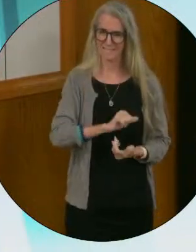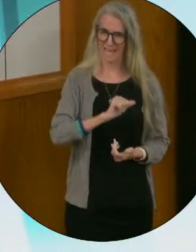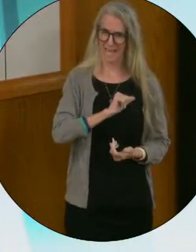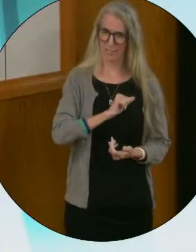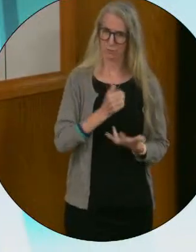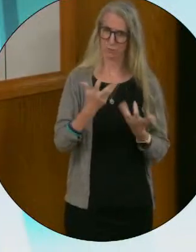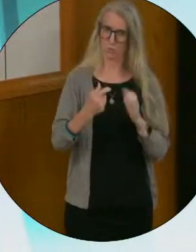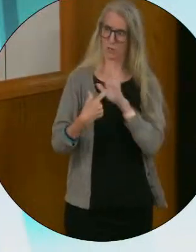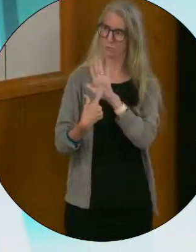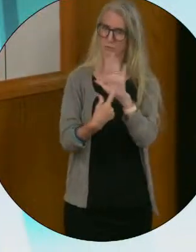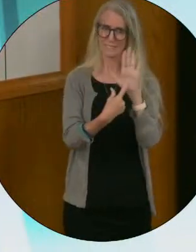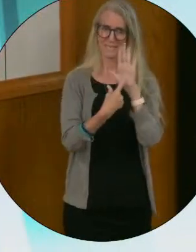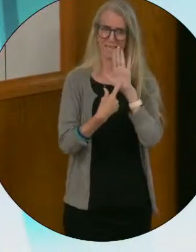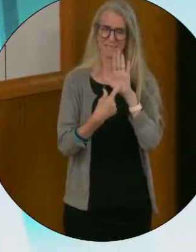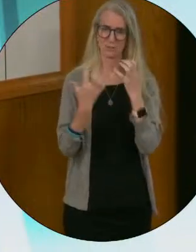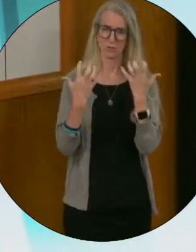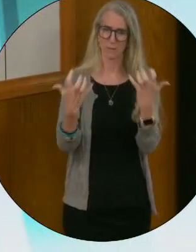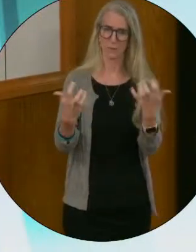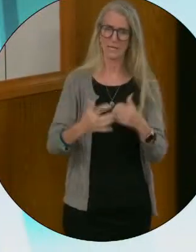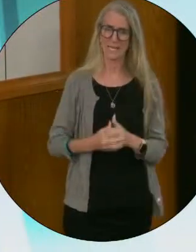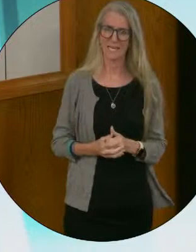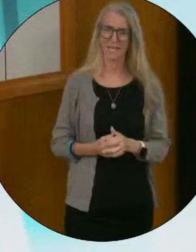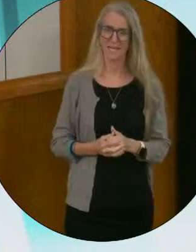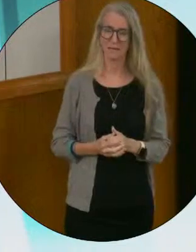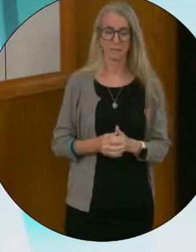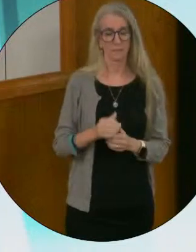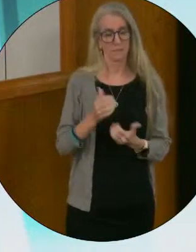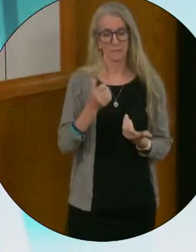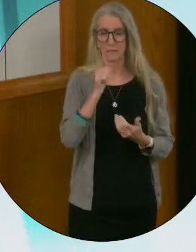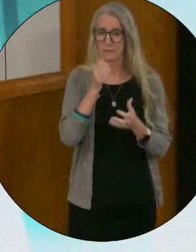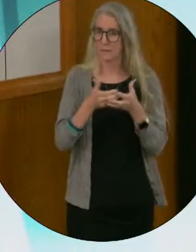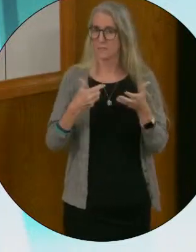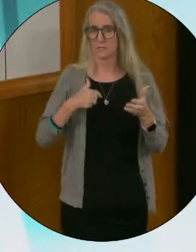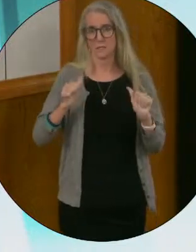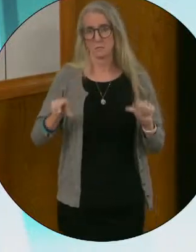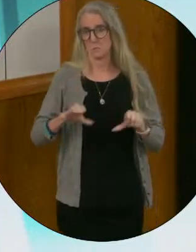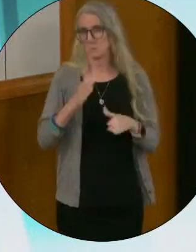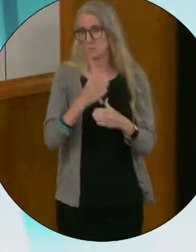wish to present to the community. Not much I can do to stop you.